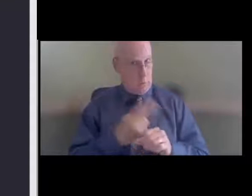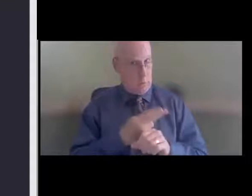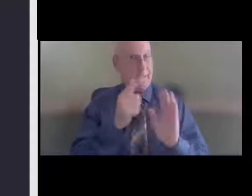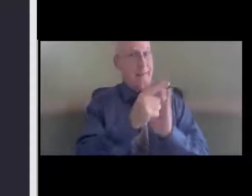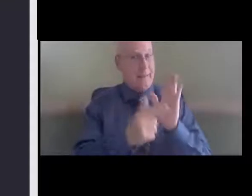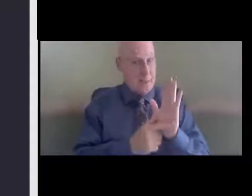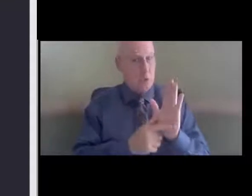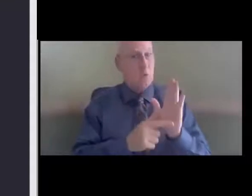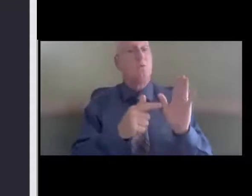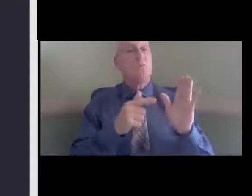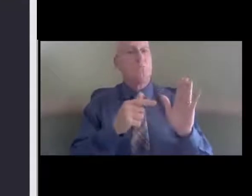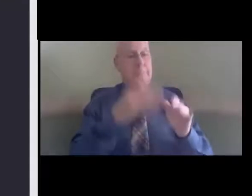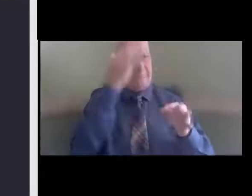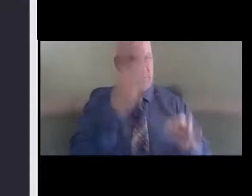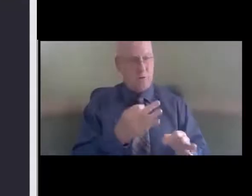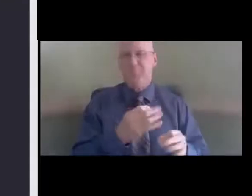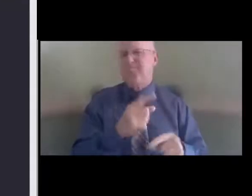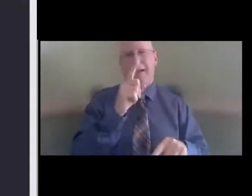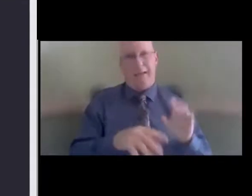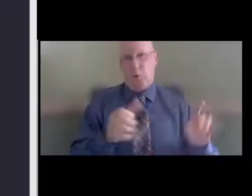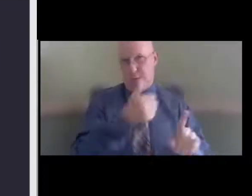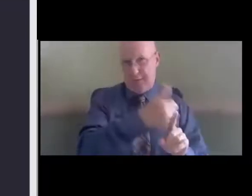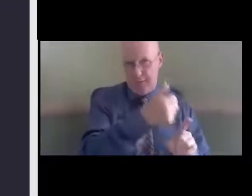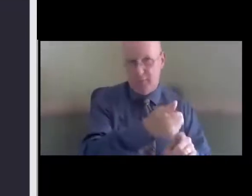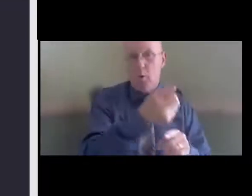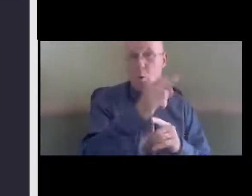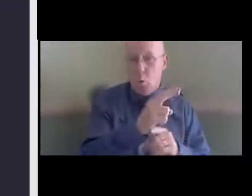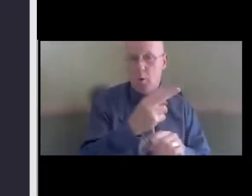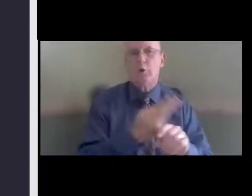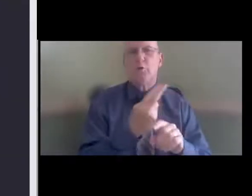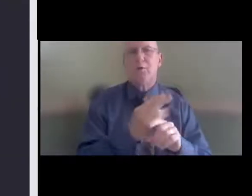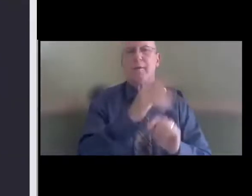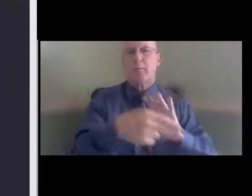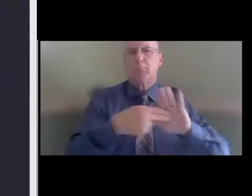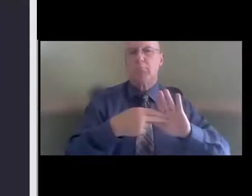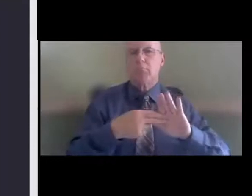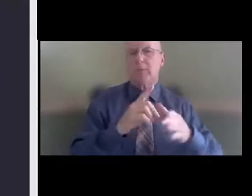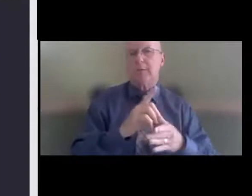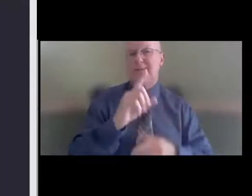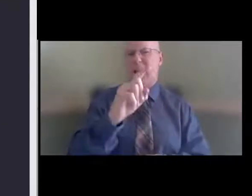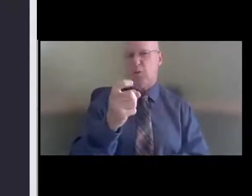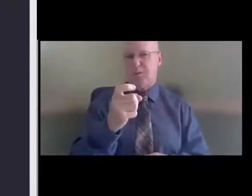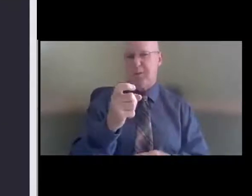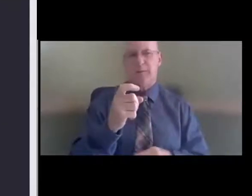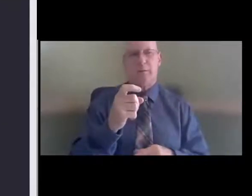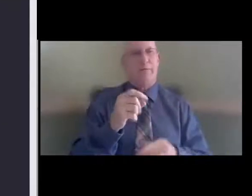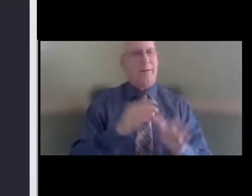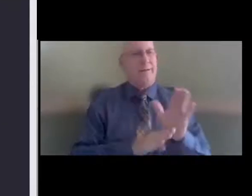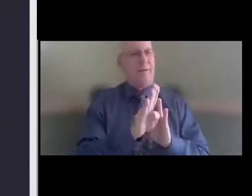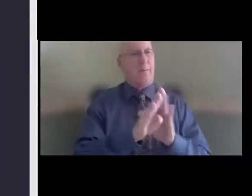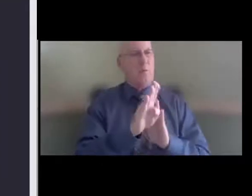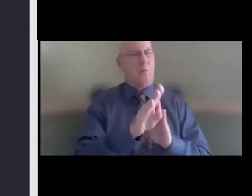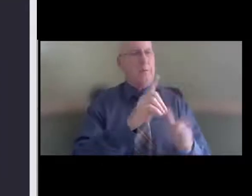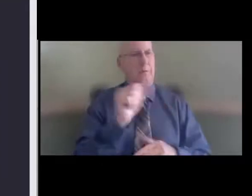legal finding of incapacity, or are we going to just use their developmental disability? That's kind of one of the pivotal points that we're looking at in the